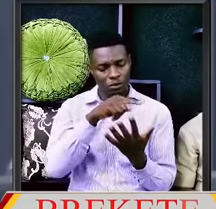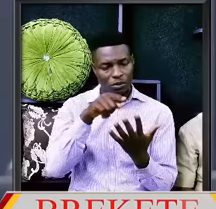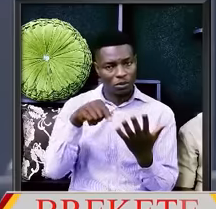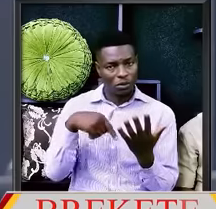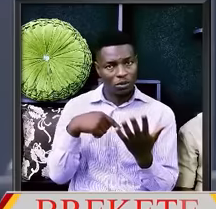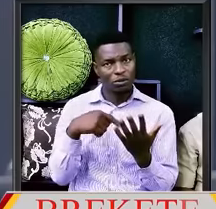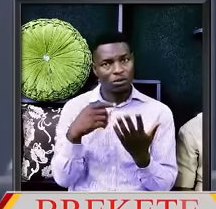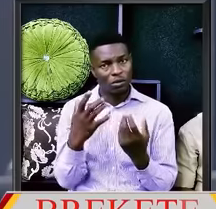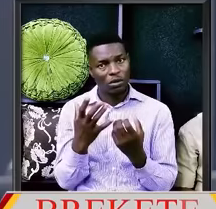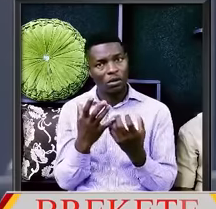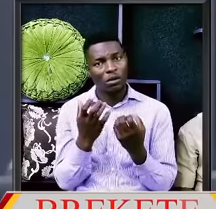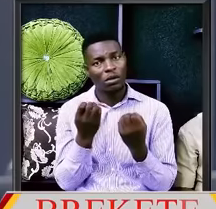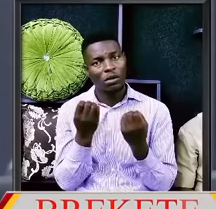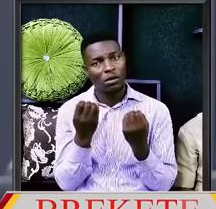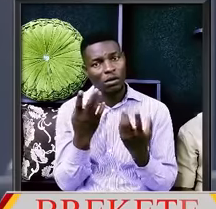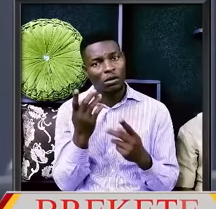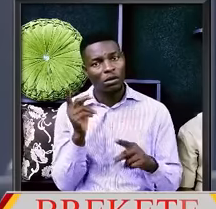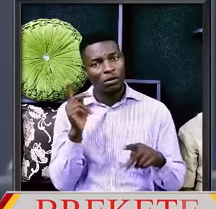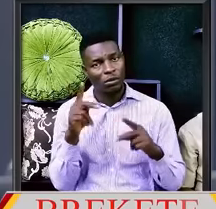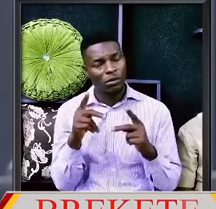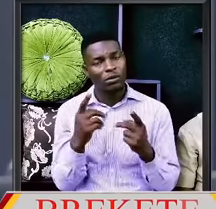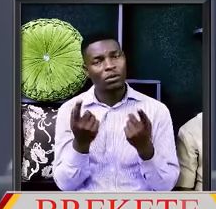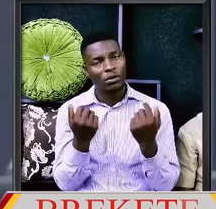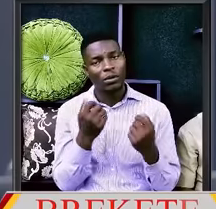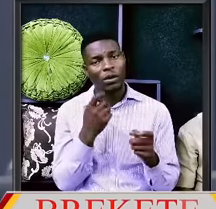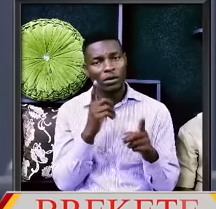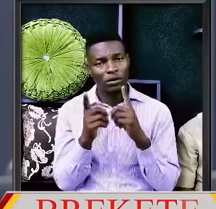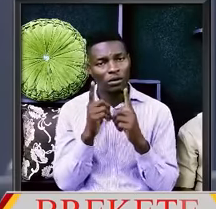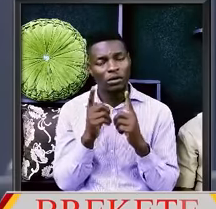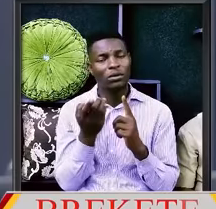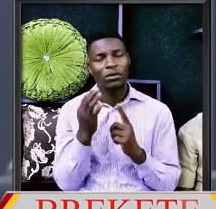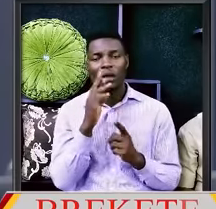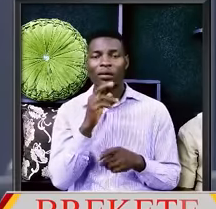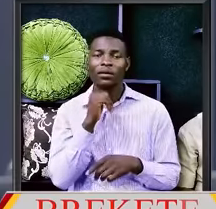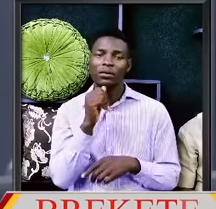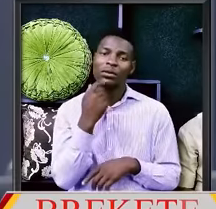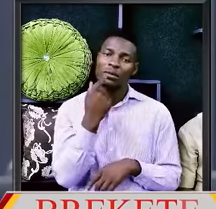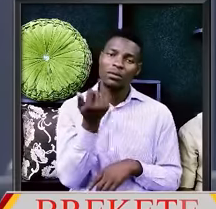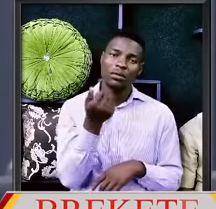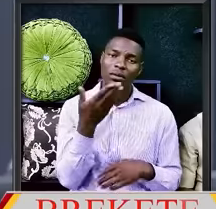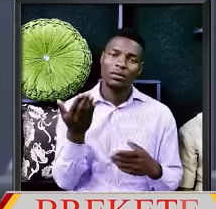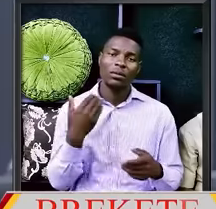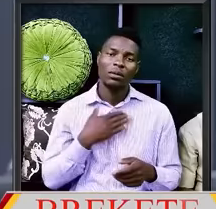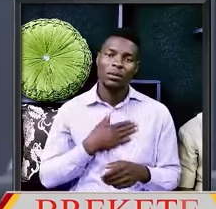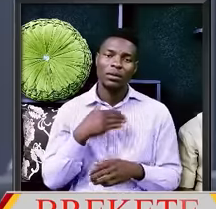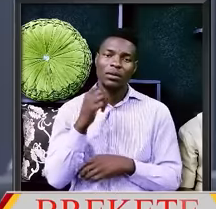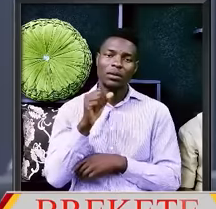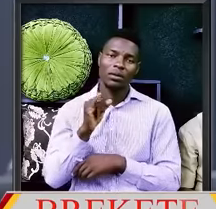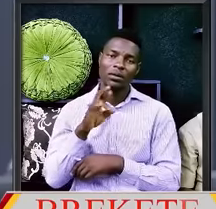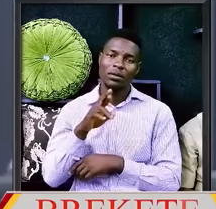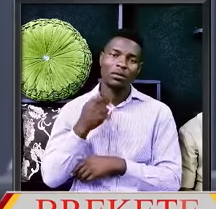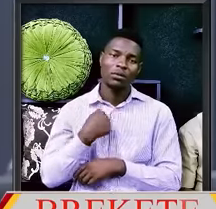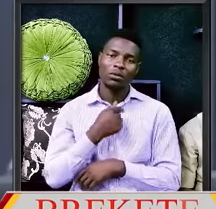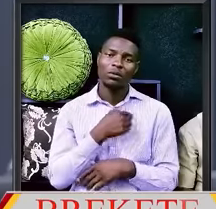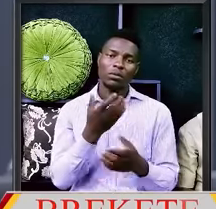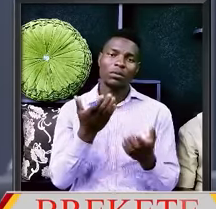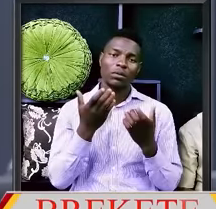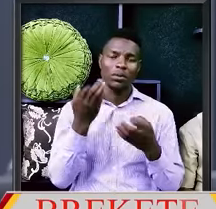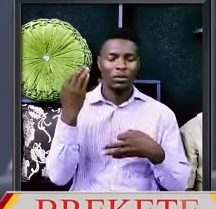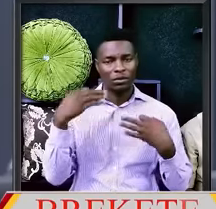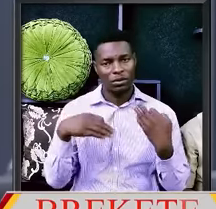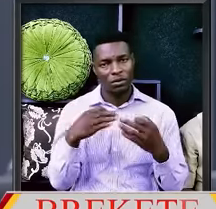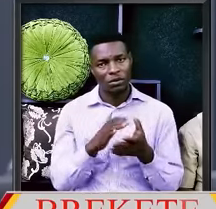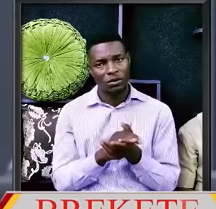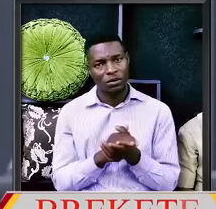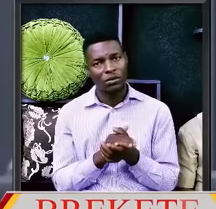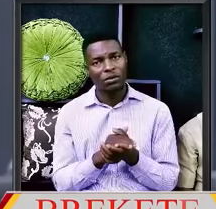people that need to talk. They are not even say anything, sir. Please, sir. Mm. We need justice, sir. The corner equals.